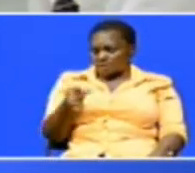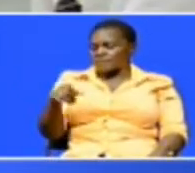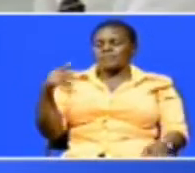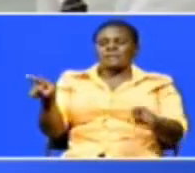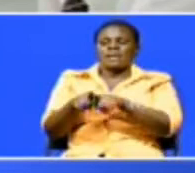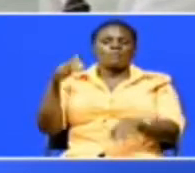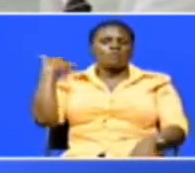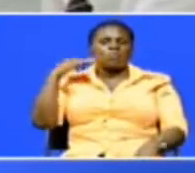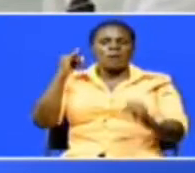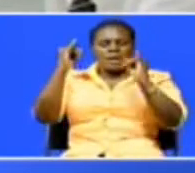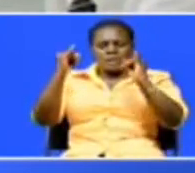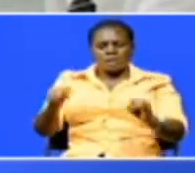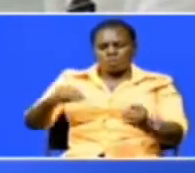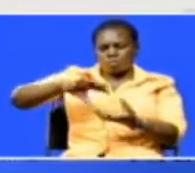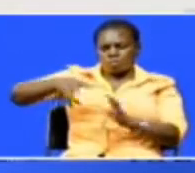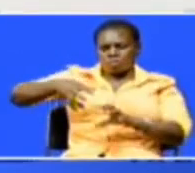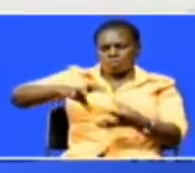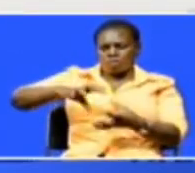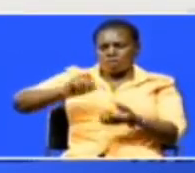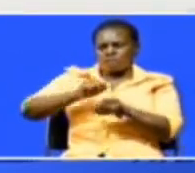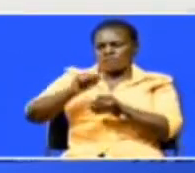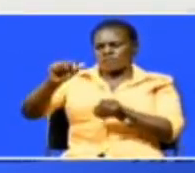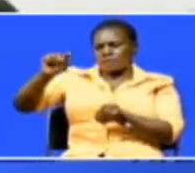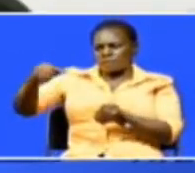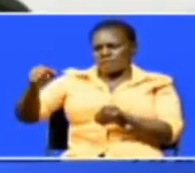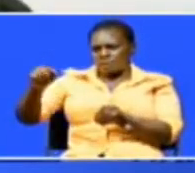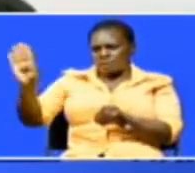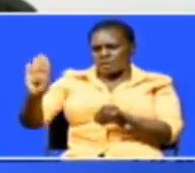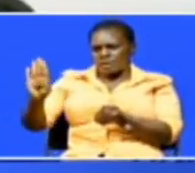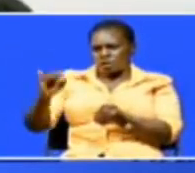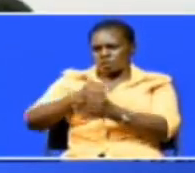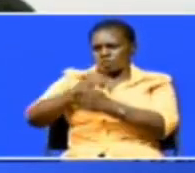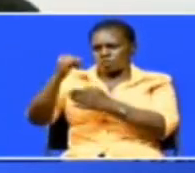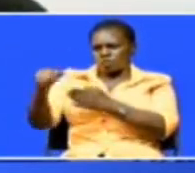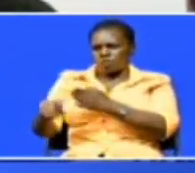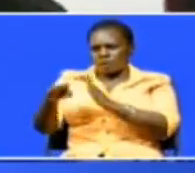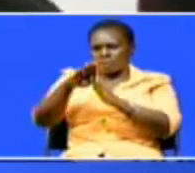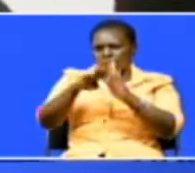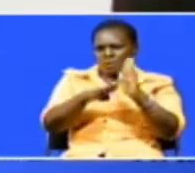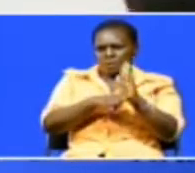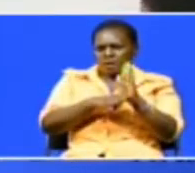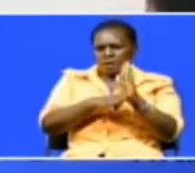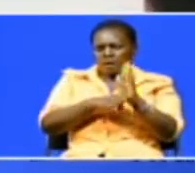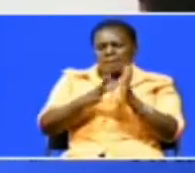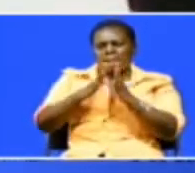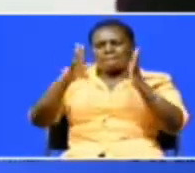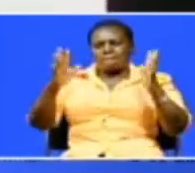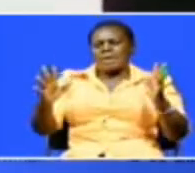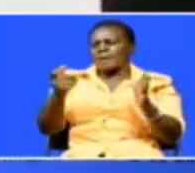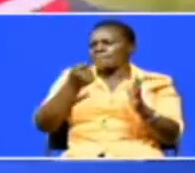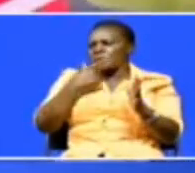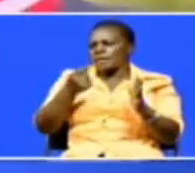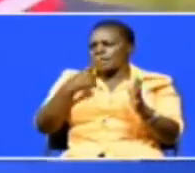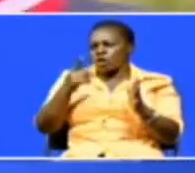robbery. This is the latest controversy in the 15 billion shillings medical insurance scheme and country's second largest medical